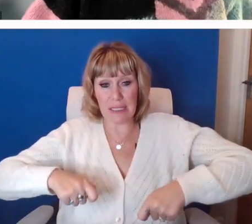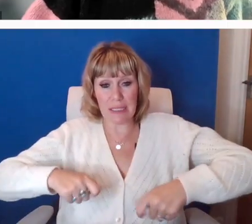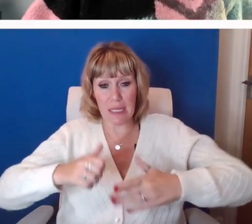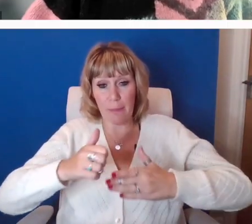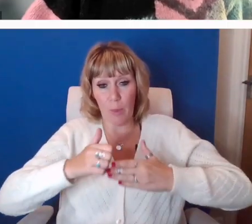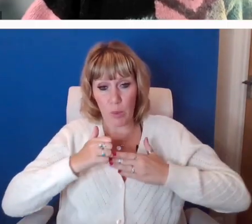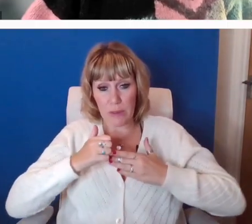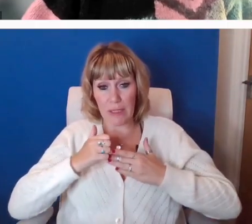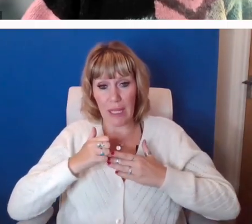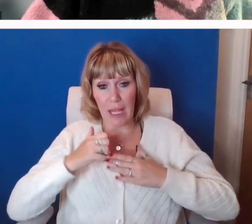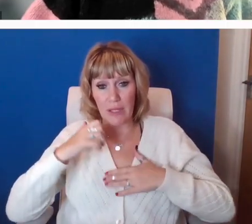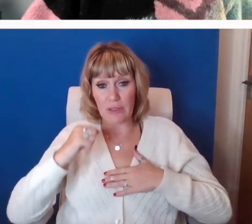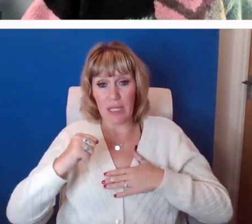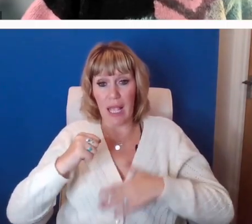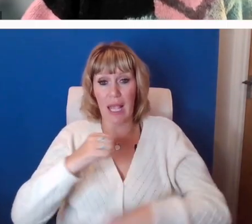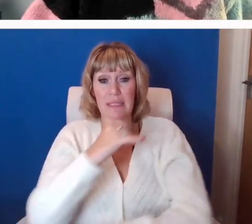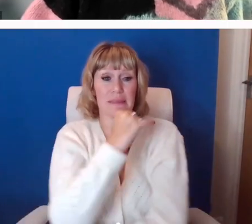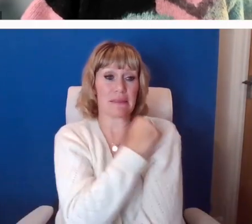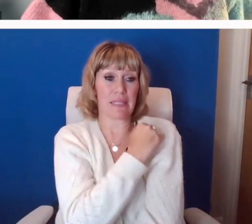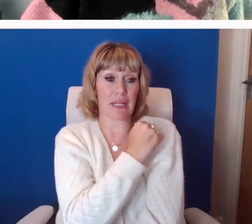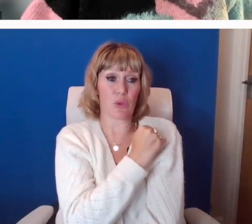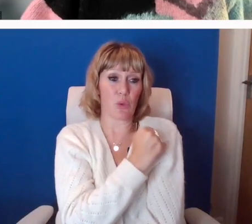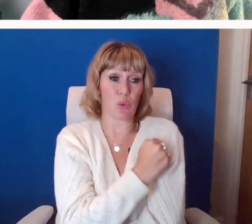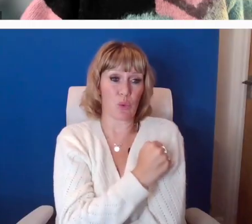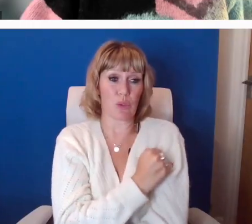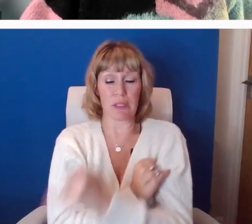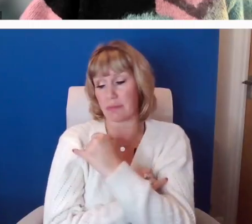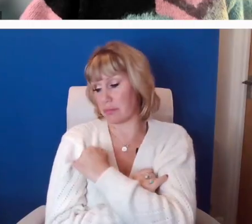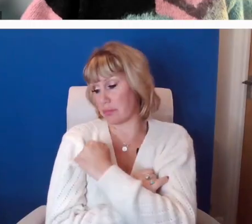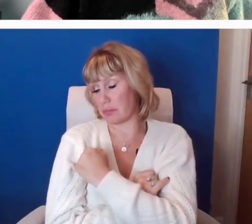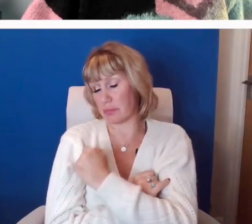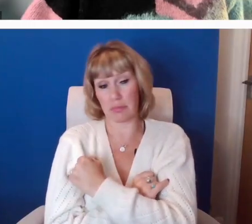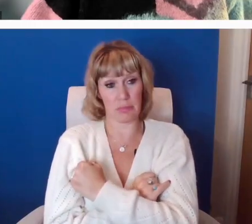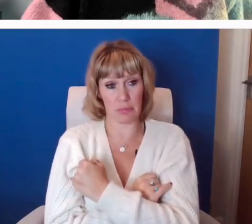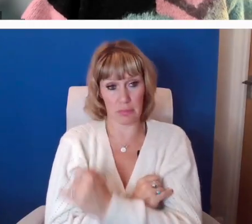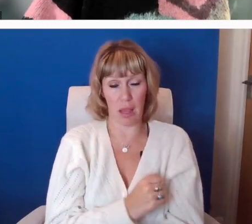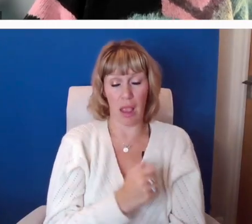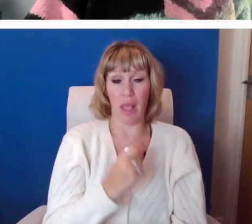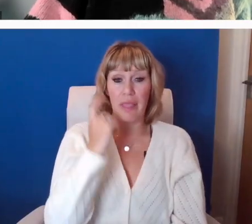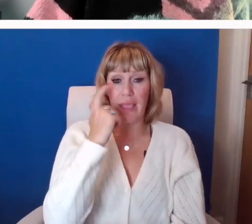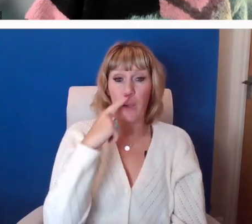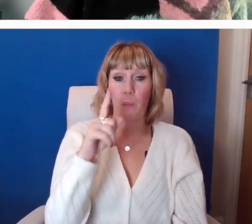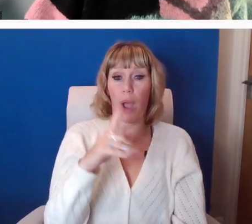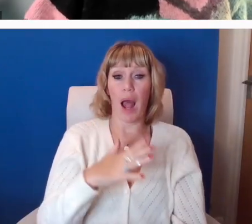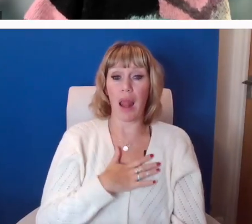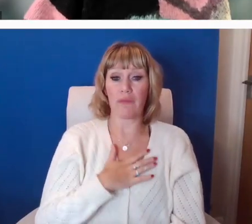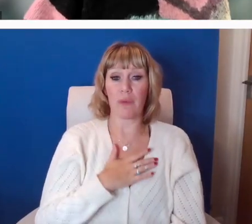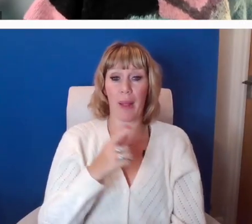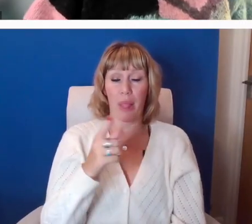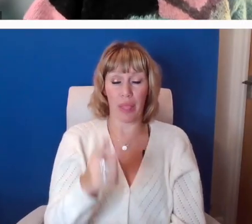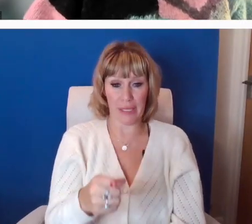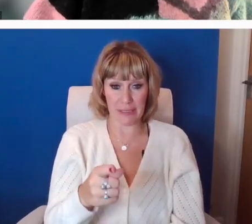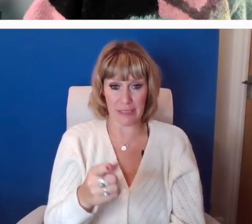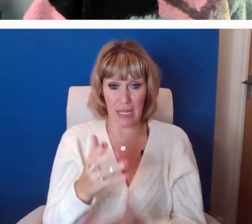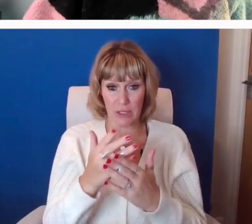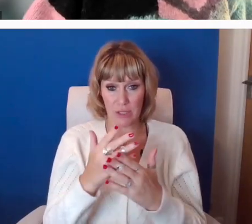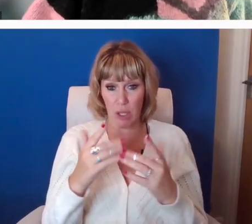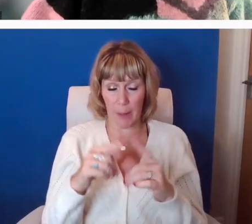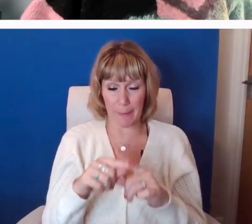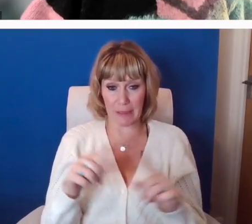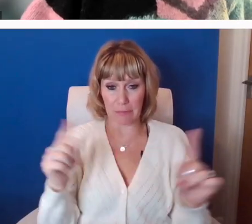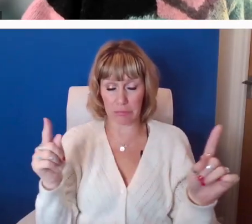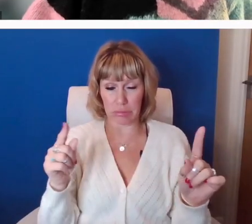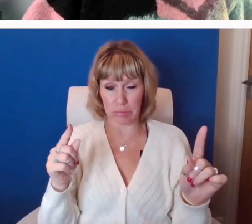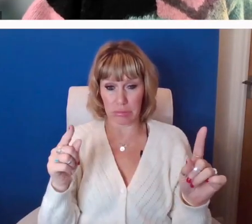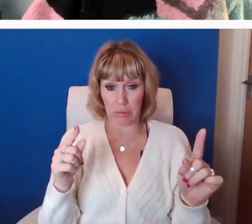has tattoos on her arms. I think what I love about this, and indeed so many others, is